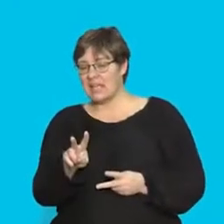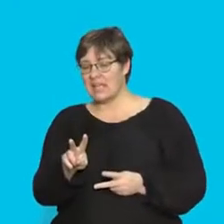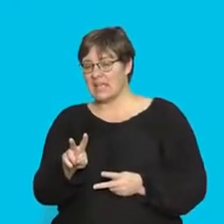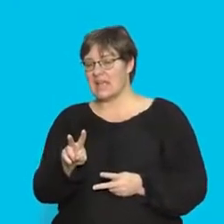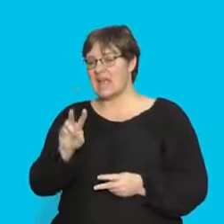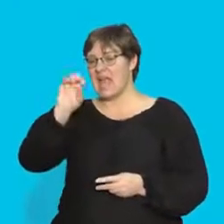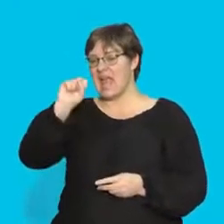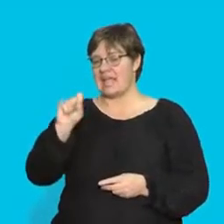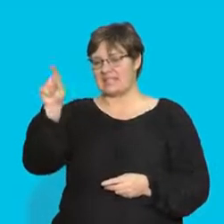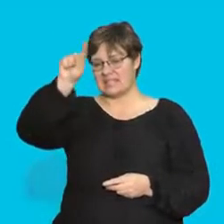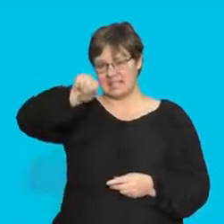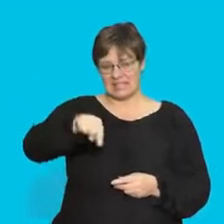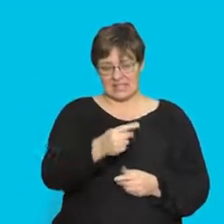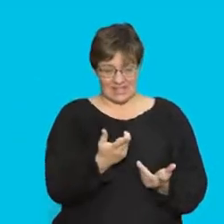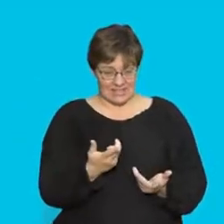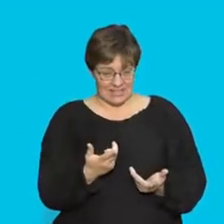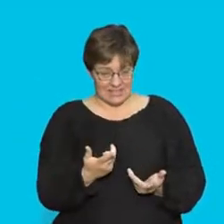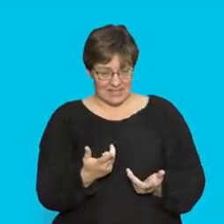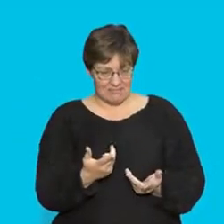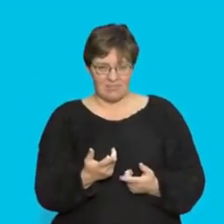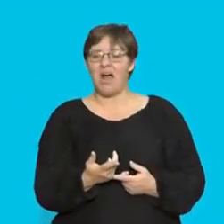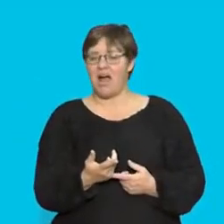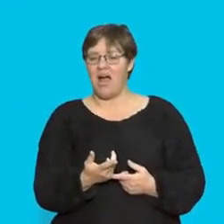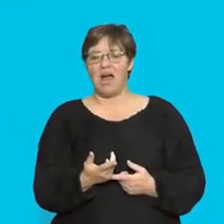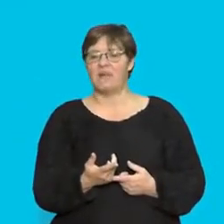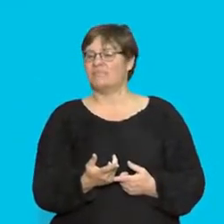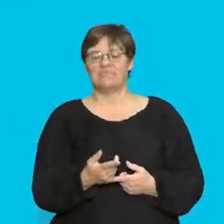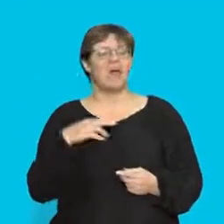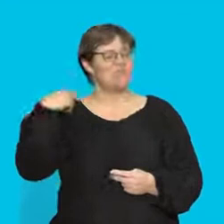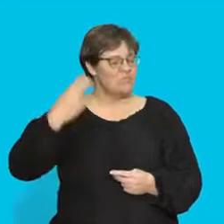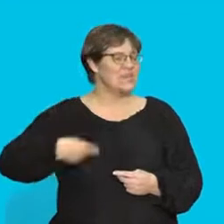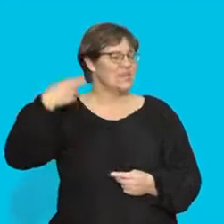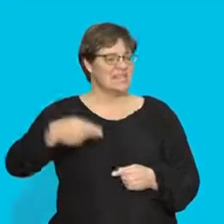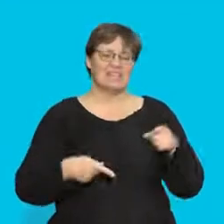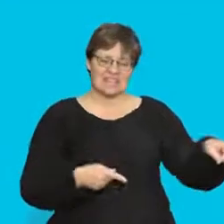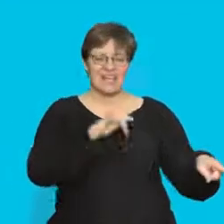an S-shape? Well, we're clearly seeing repeated